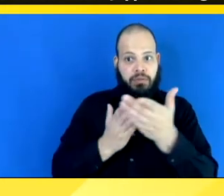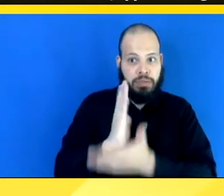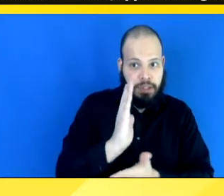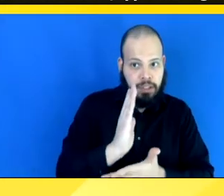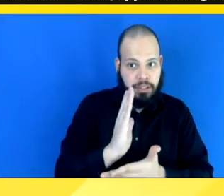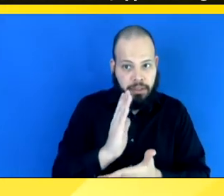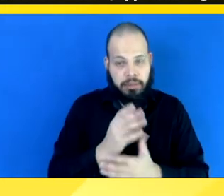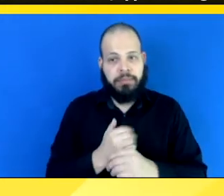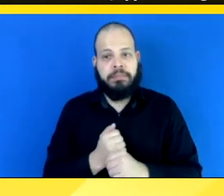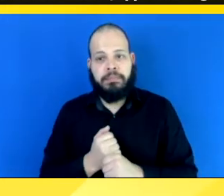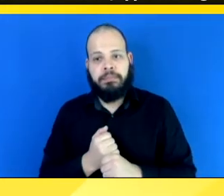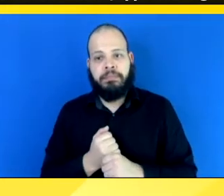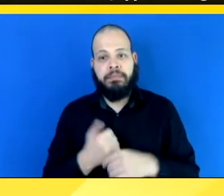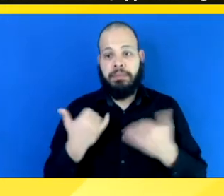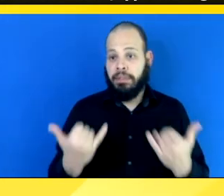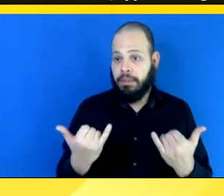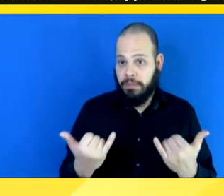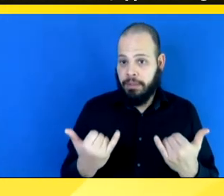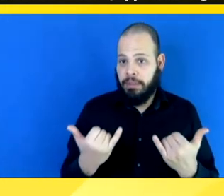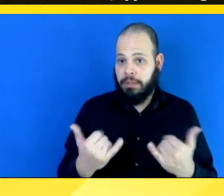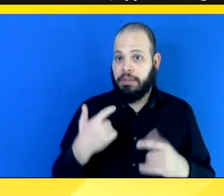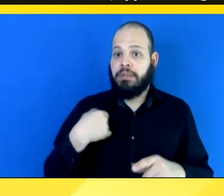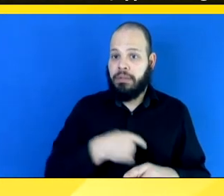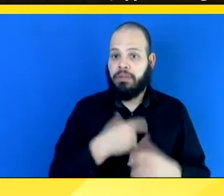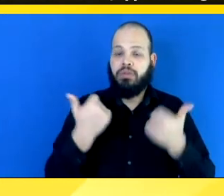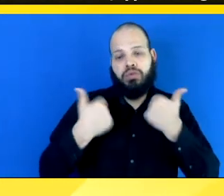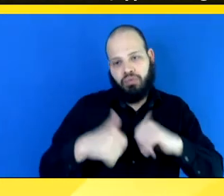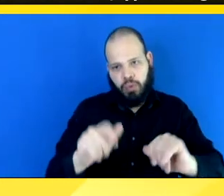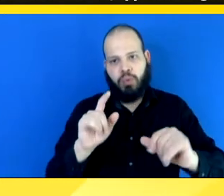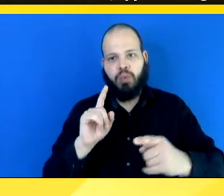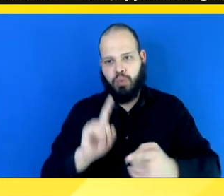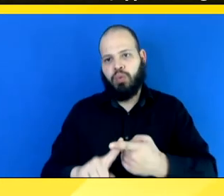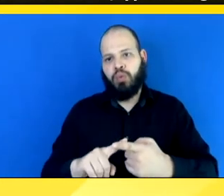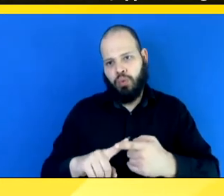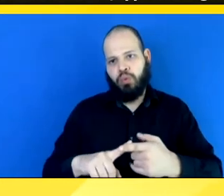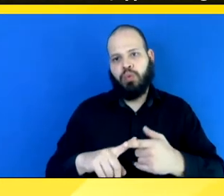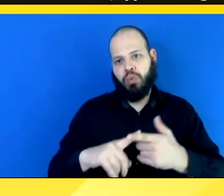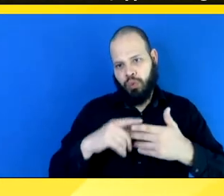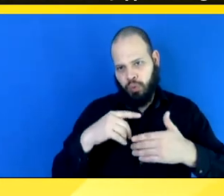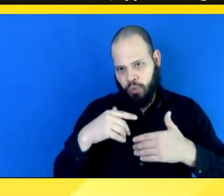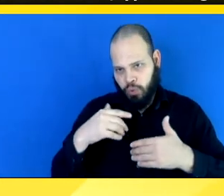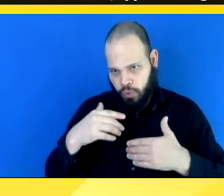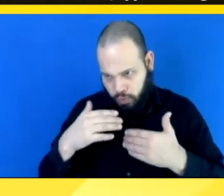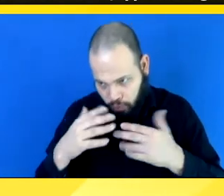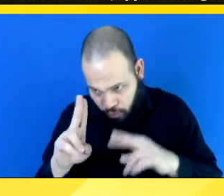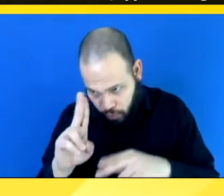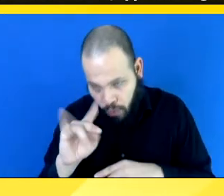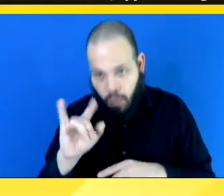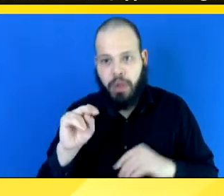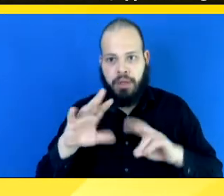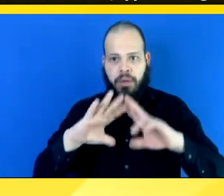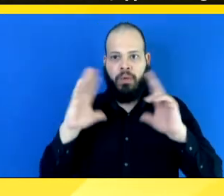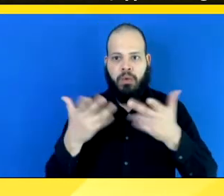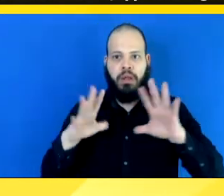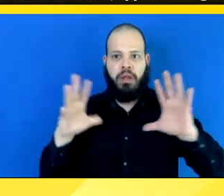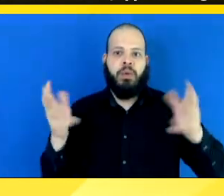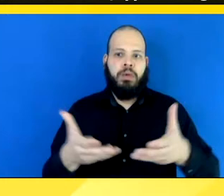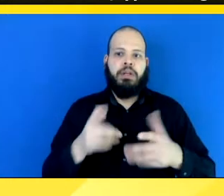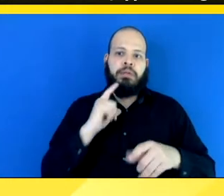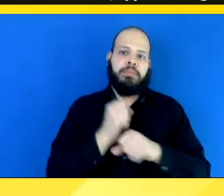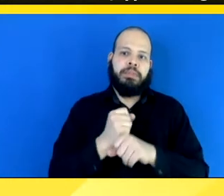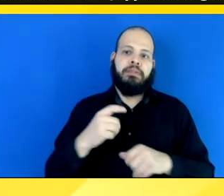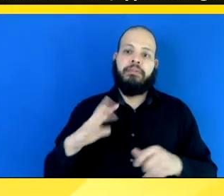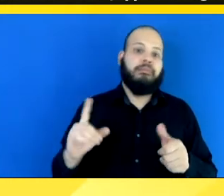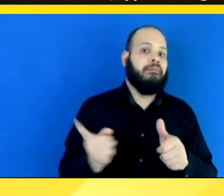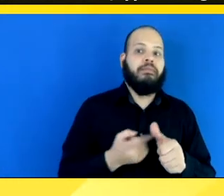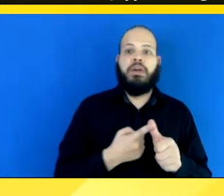to form a union at Amazon in the United States. You all are first, just like those folk were first to cross that bridge. This is not just Bessemer.